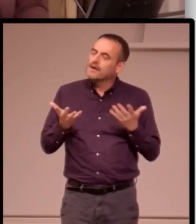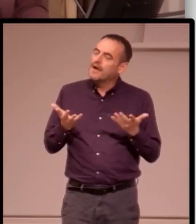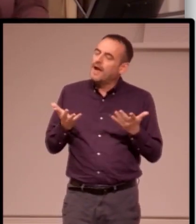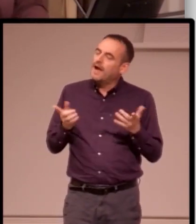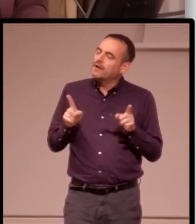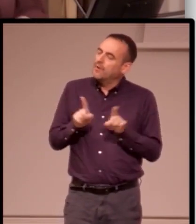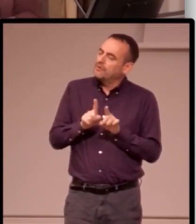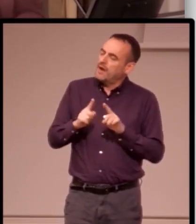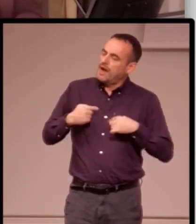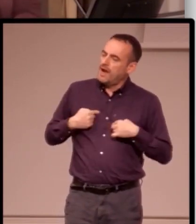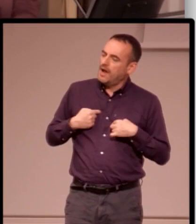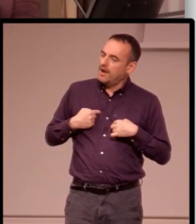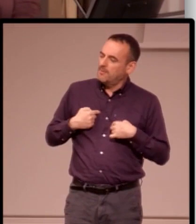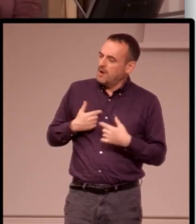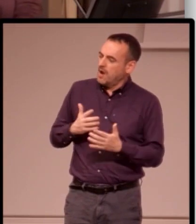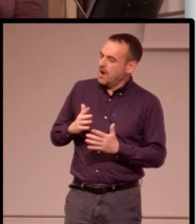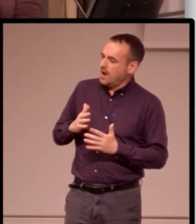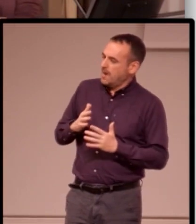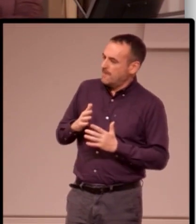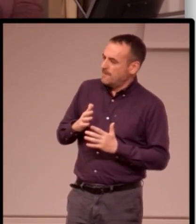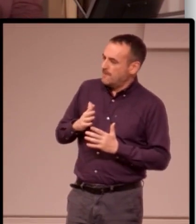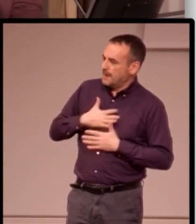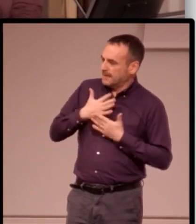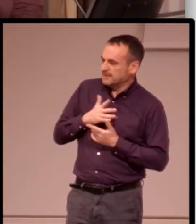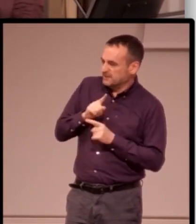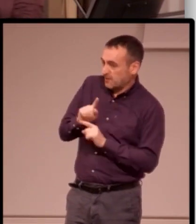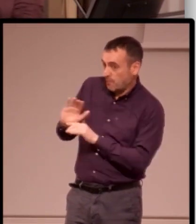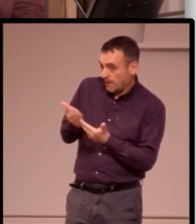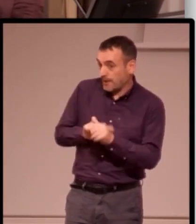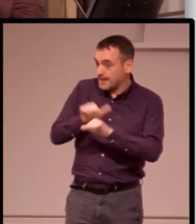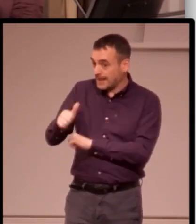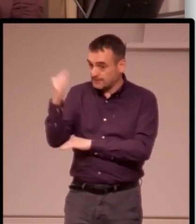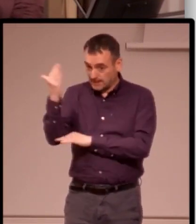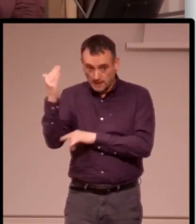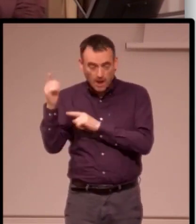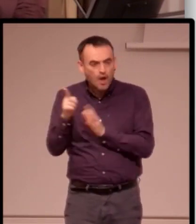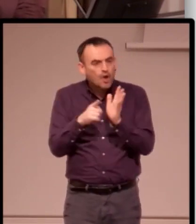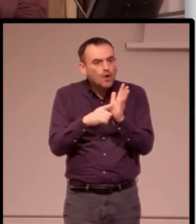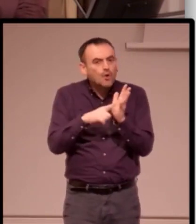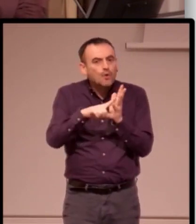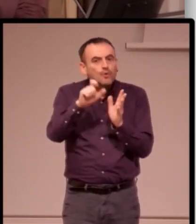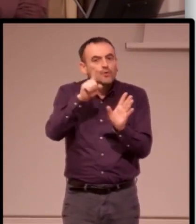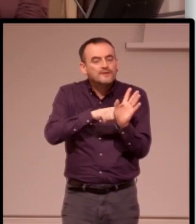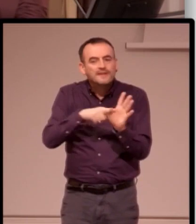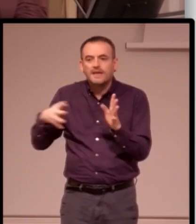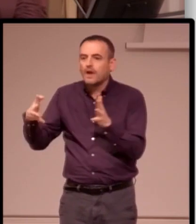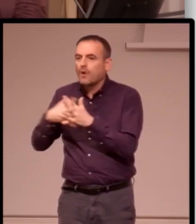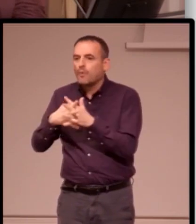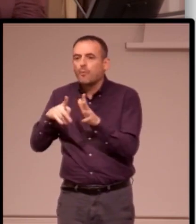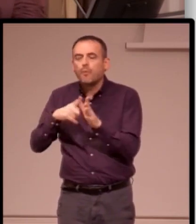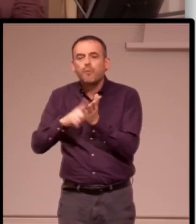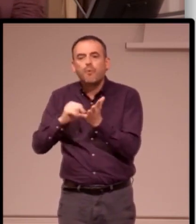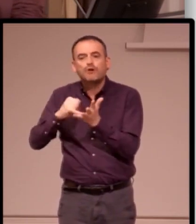I'm really pleased to be able to introduce our next speaker, Lucy Walsh, who is